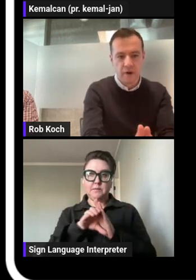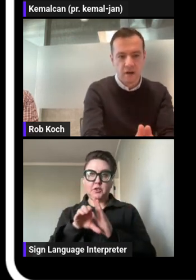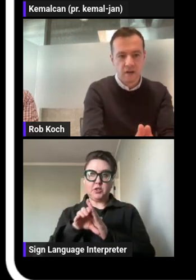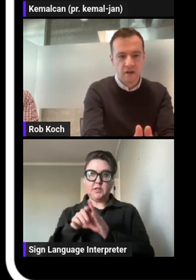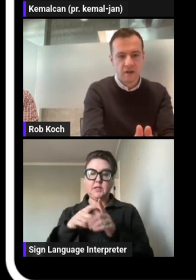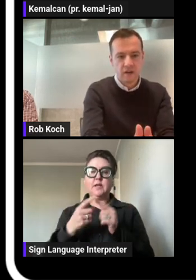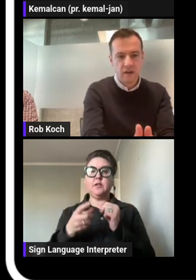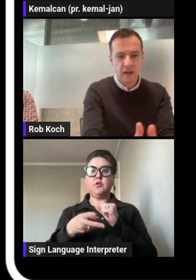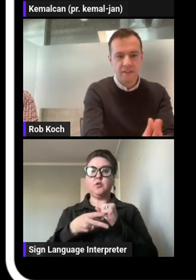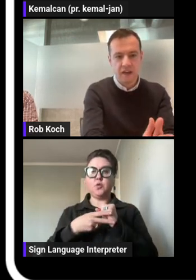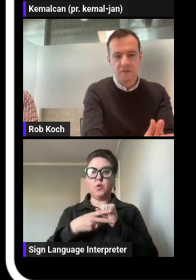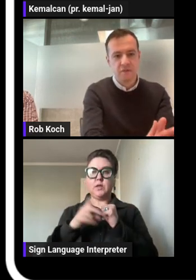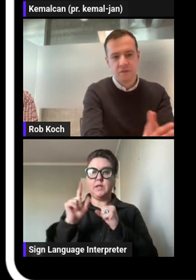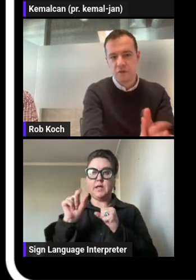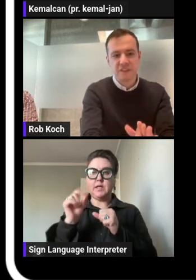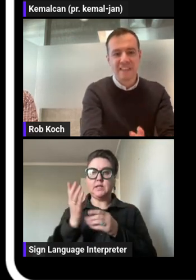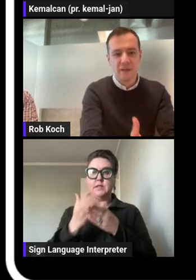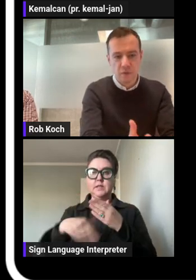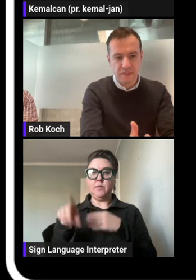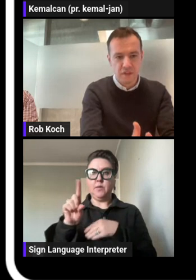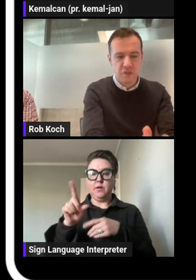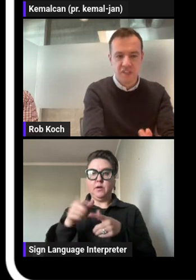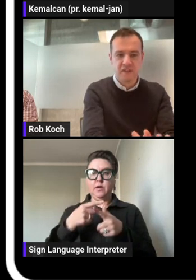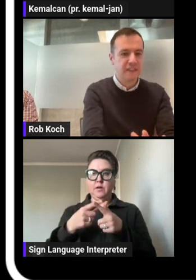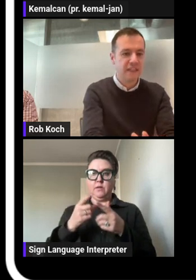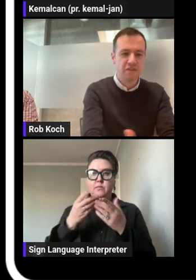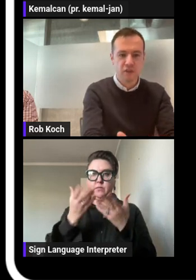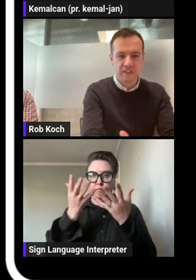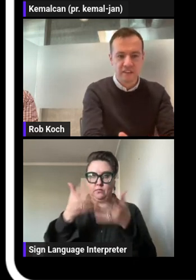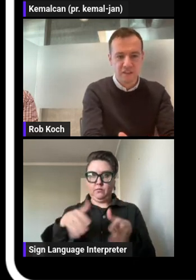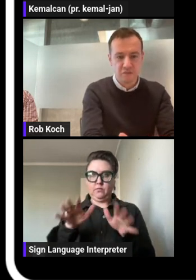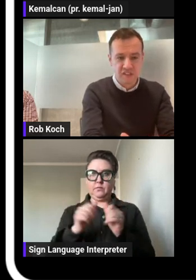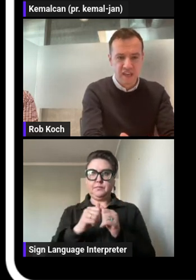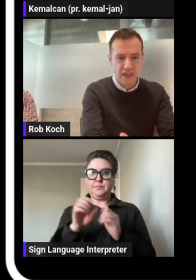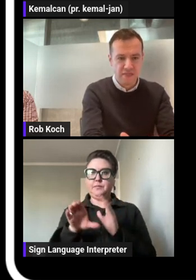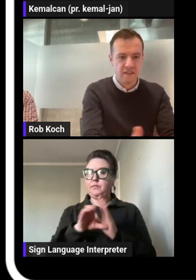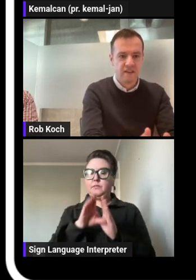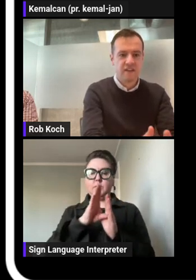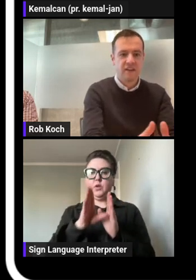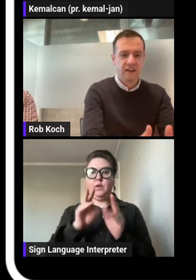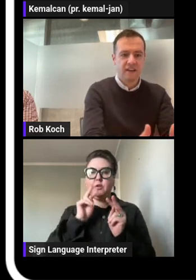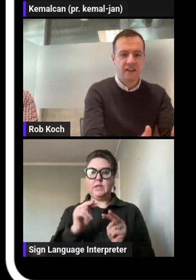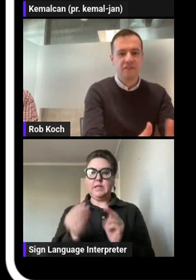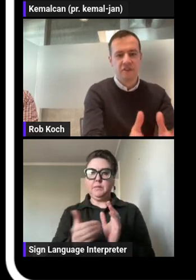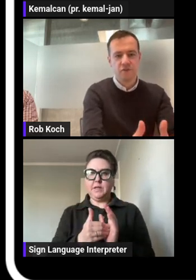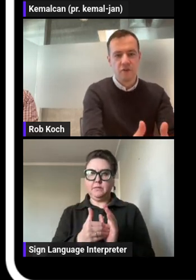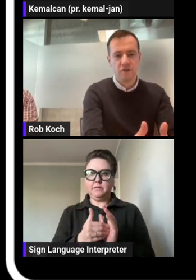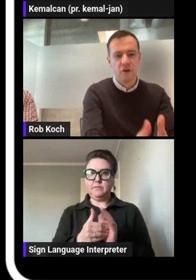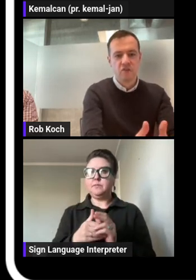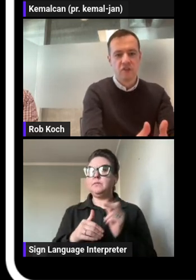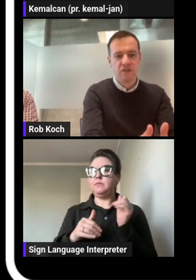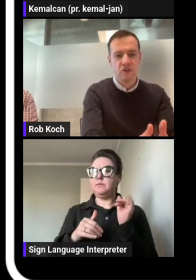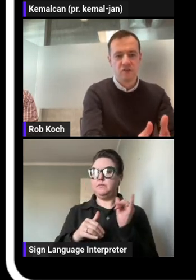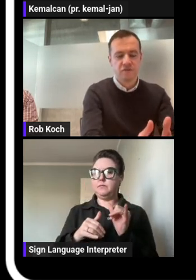data somewhere. And then we were done with the images and never looked at the images again. Oh, okay. And then